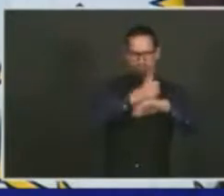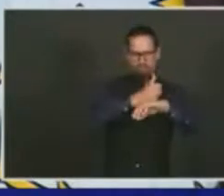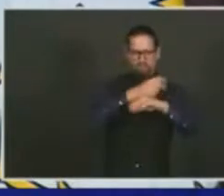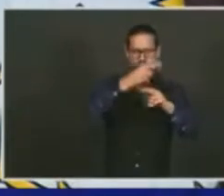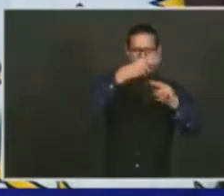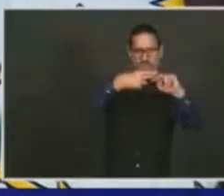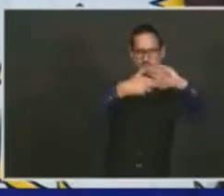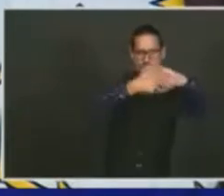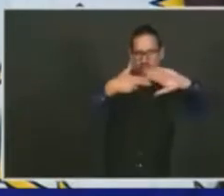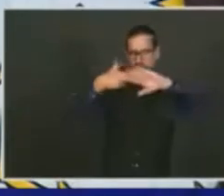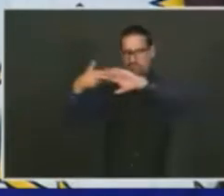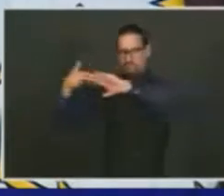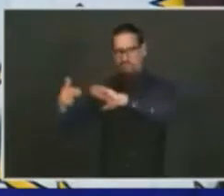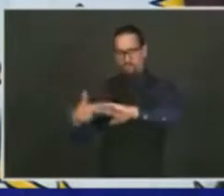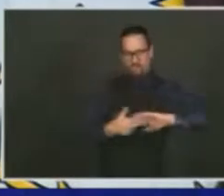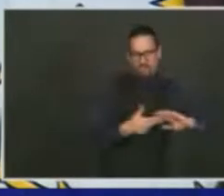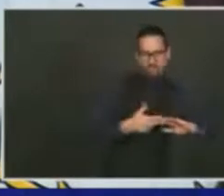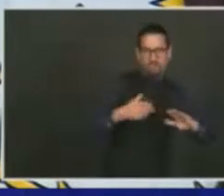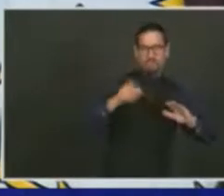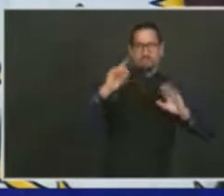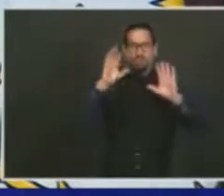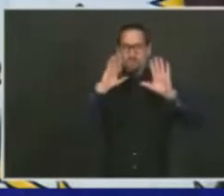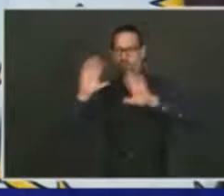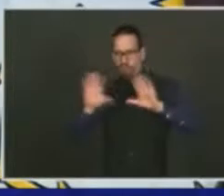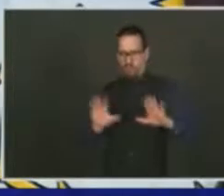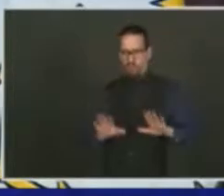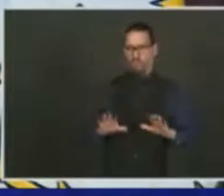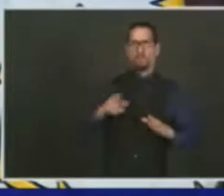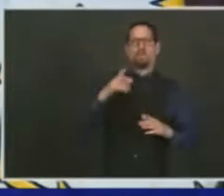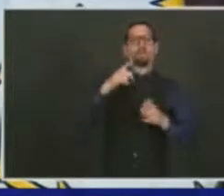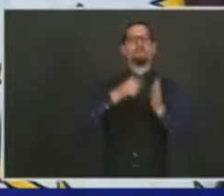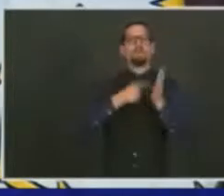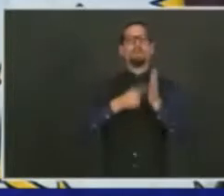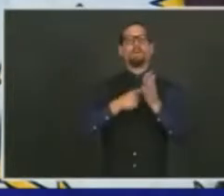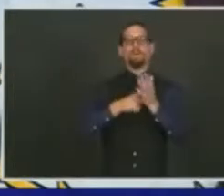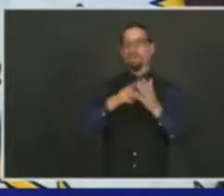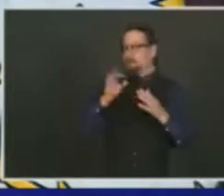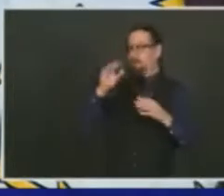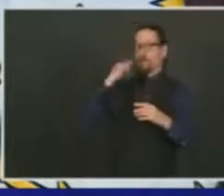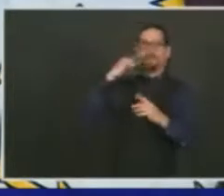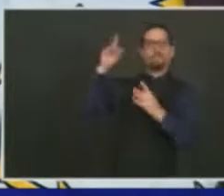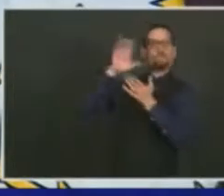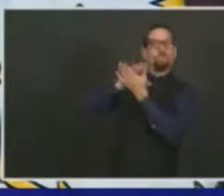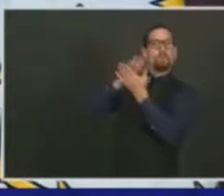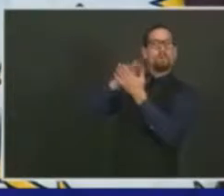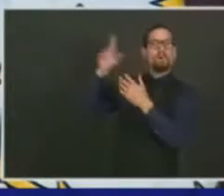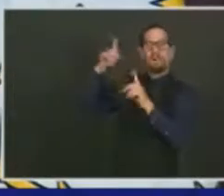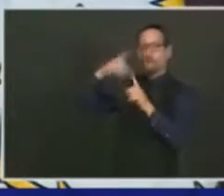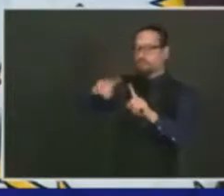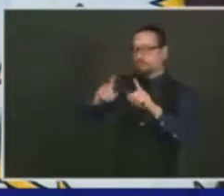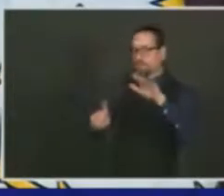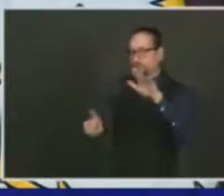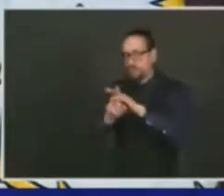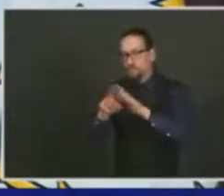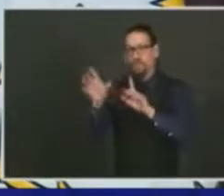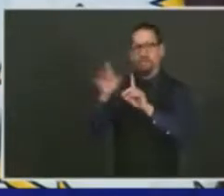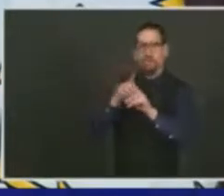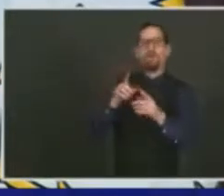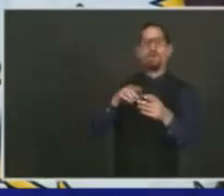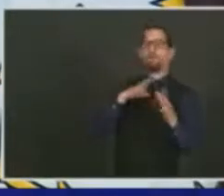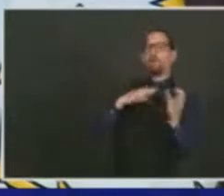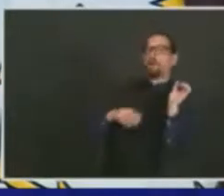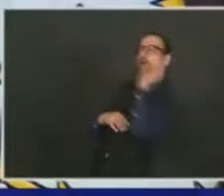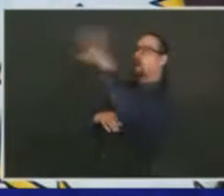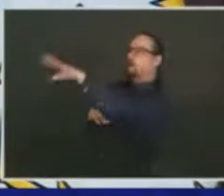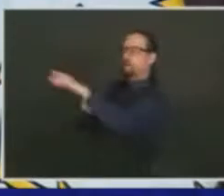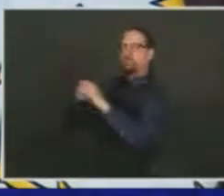get a seating chart on a napkin, if they get the wrong seating chart for a particular bus, if the seating